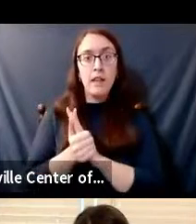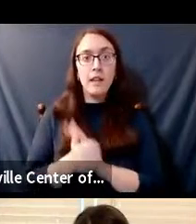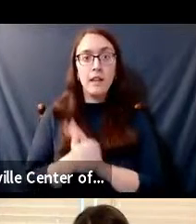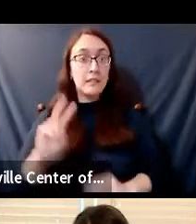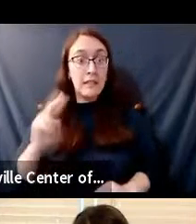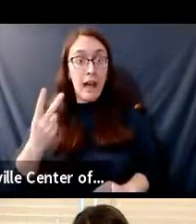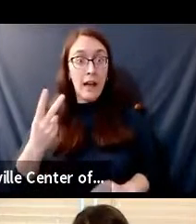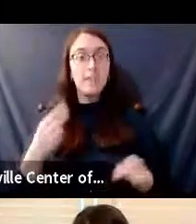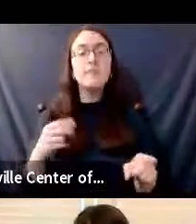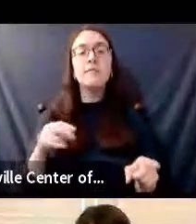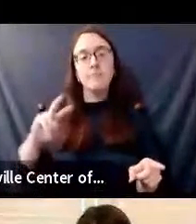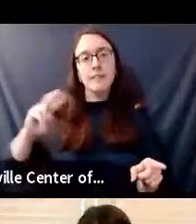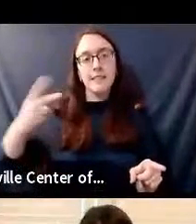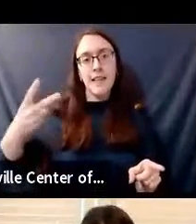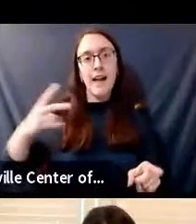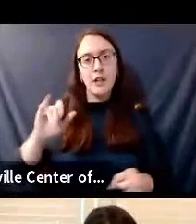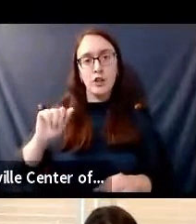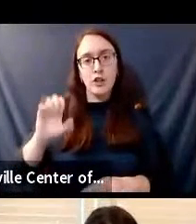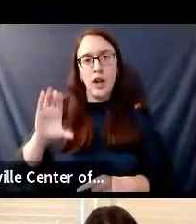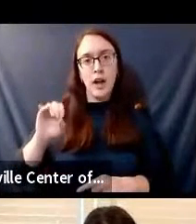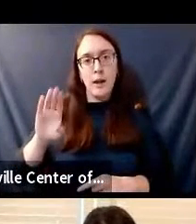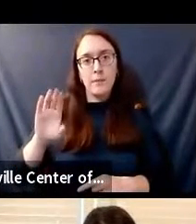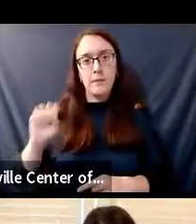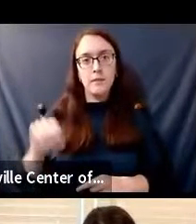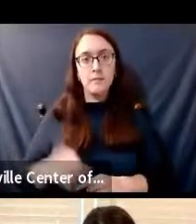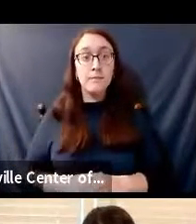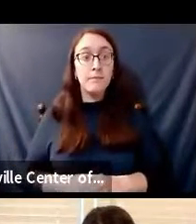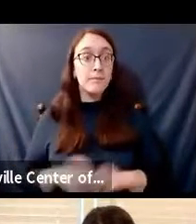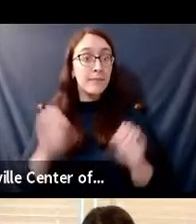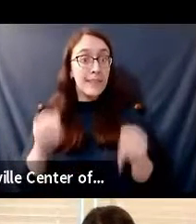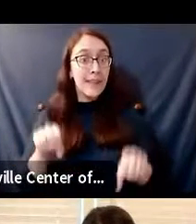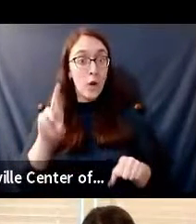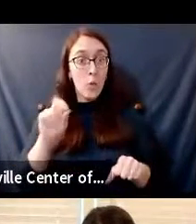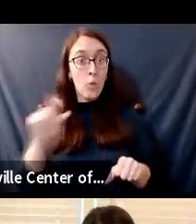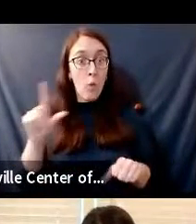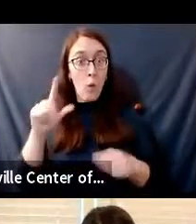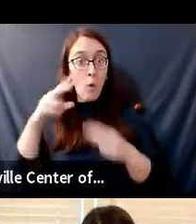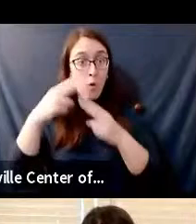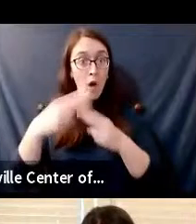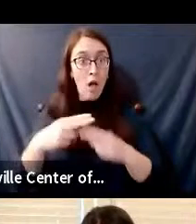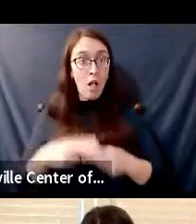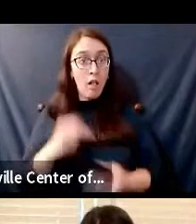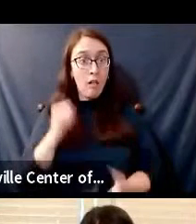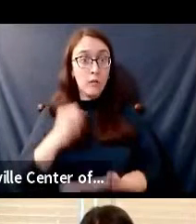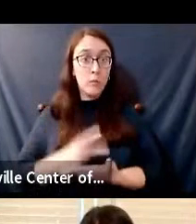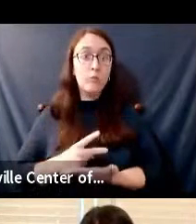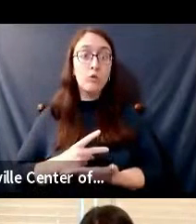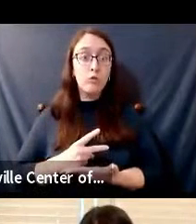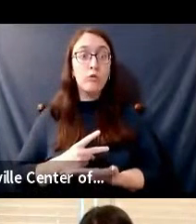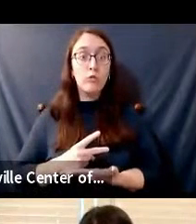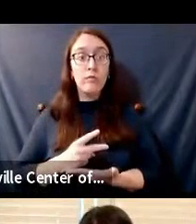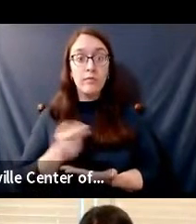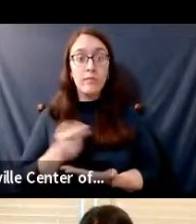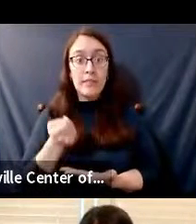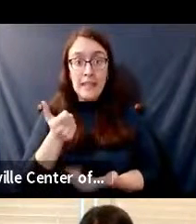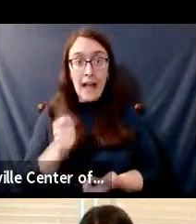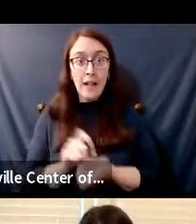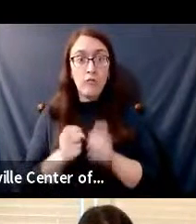Second. Thank you. Narda, if you could do a roll call to approve the slightly revised agenda.